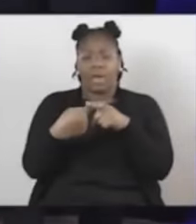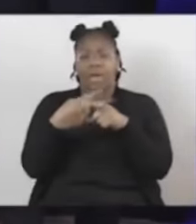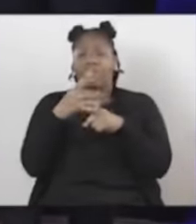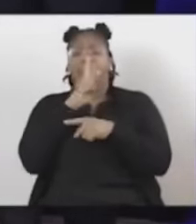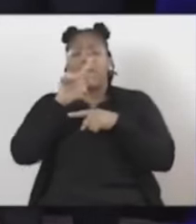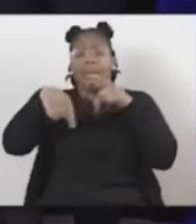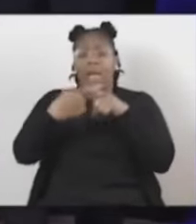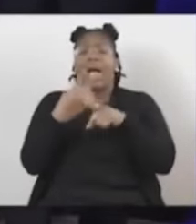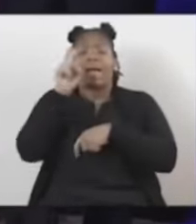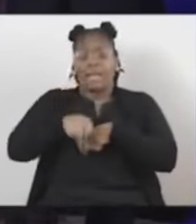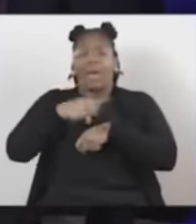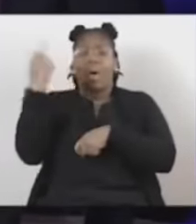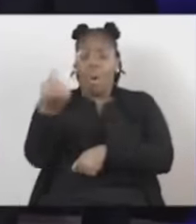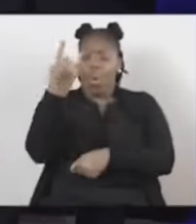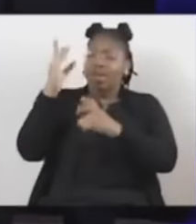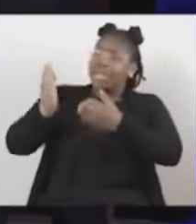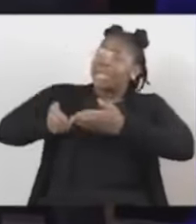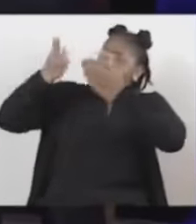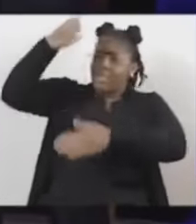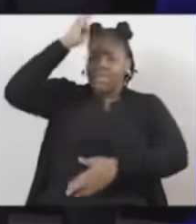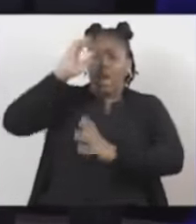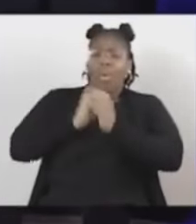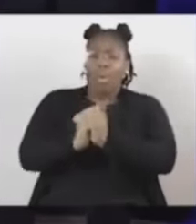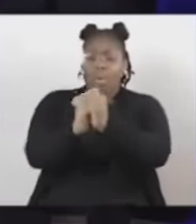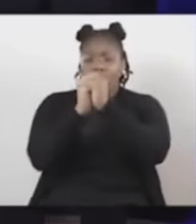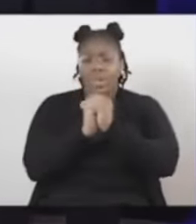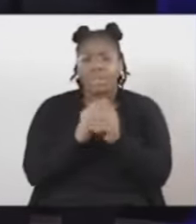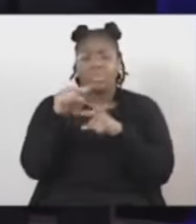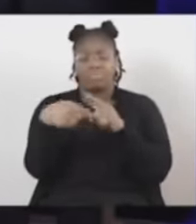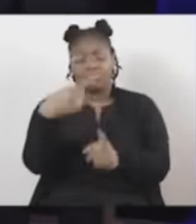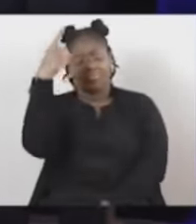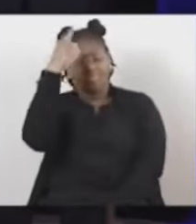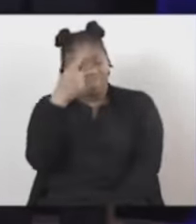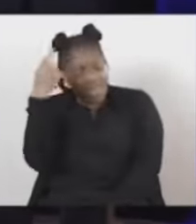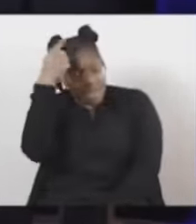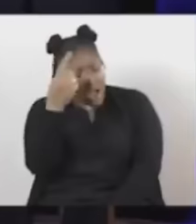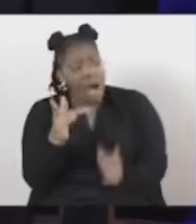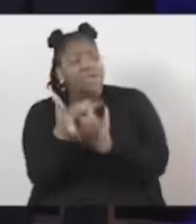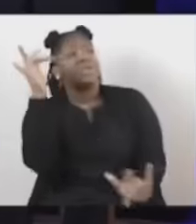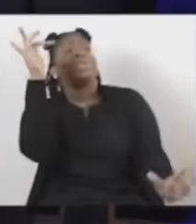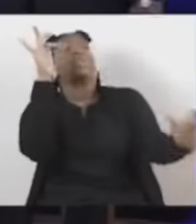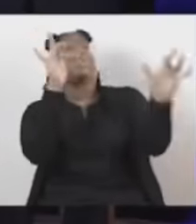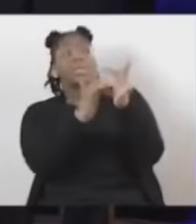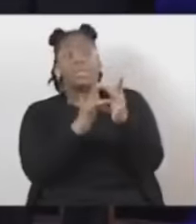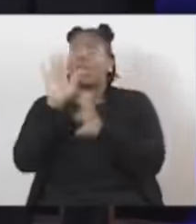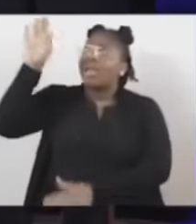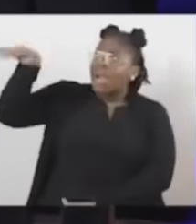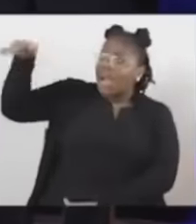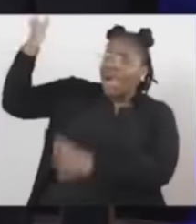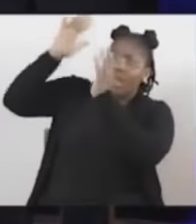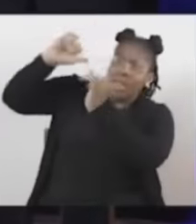always give God worship when I think about the fact that all day long, Jesus is leaning over to